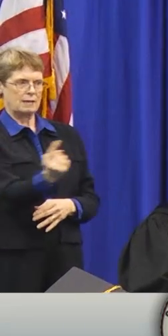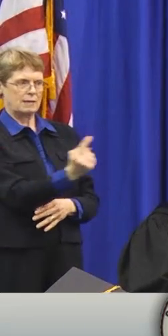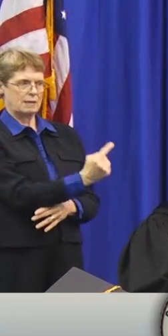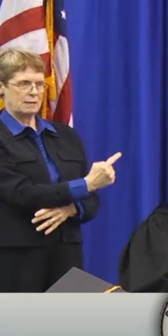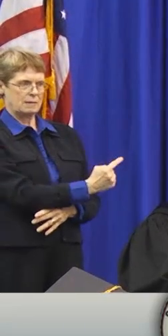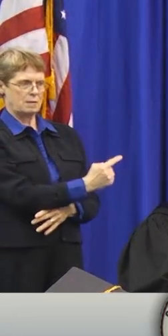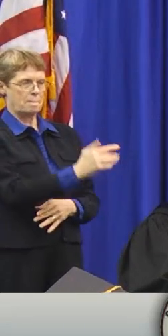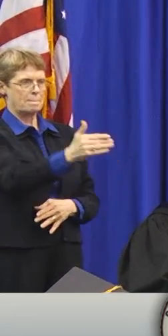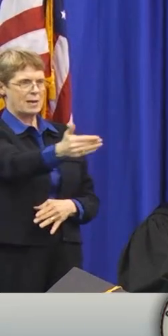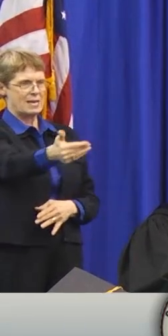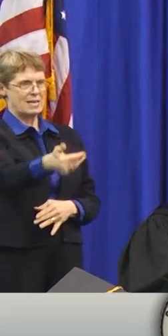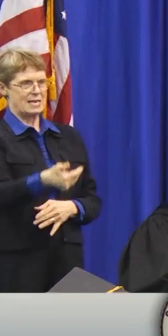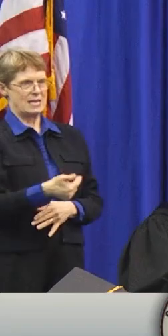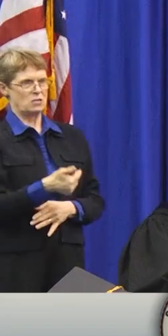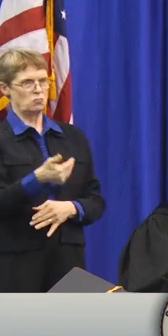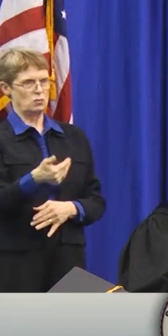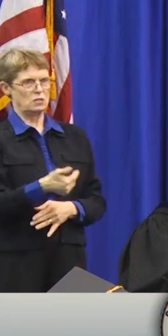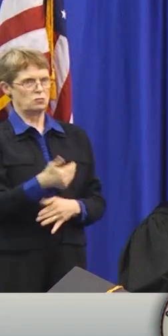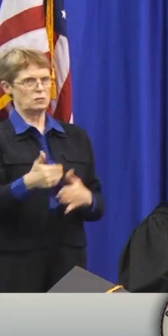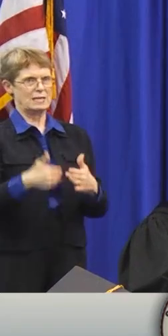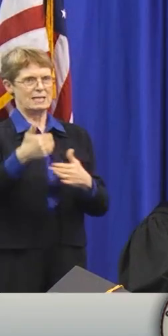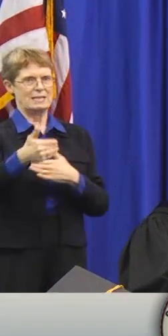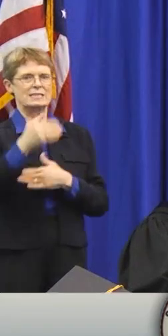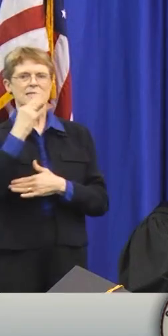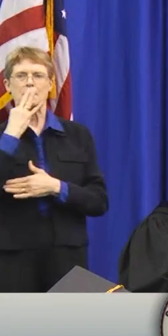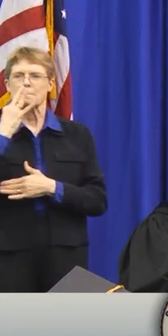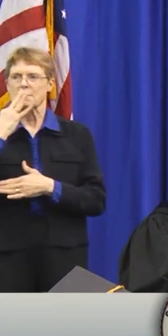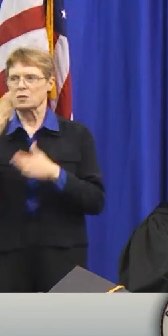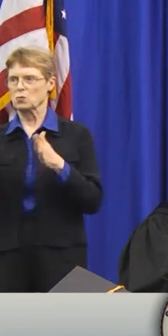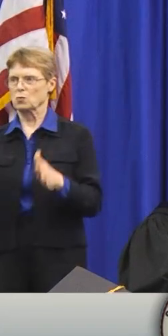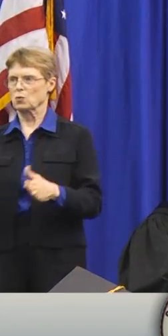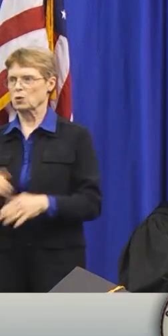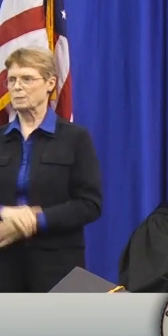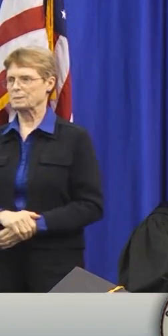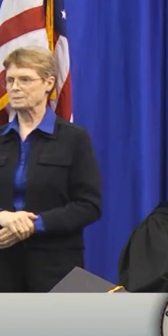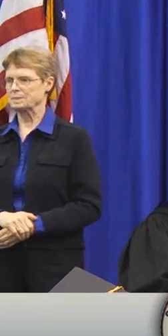to introduce our commencement speaker.